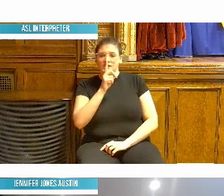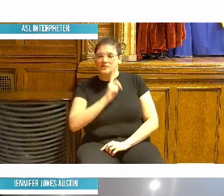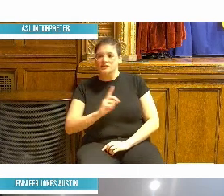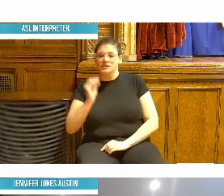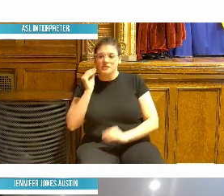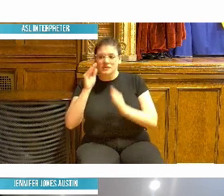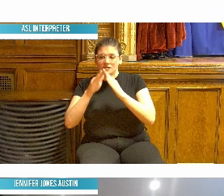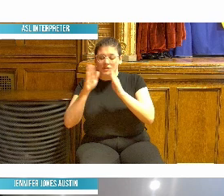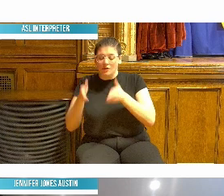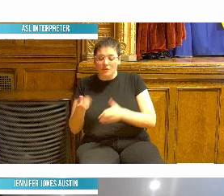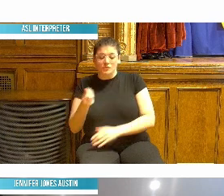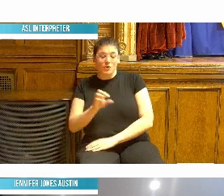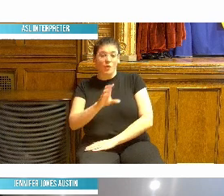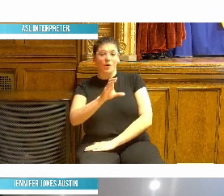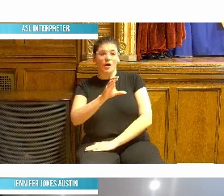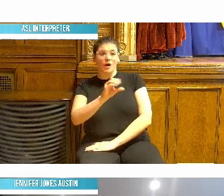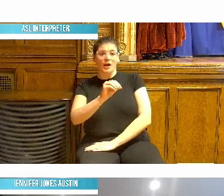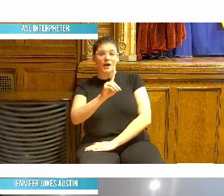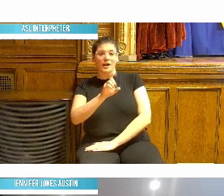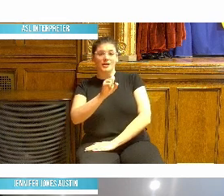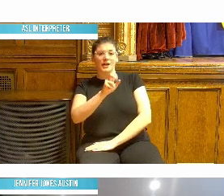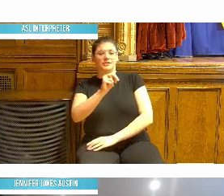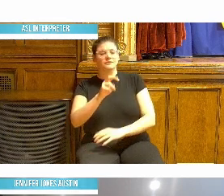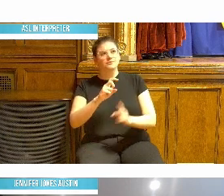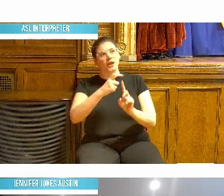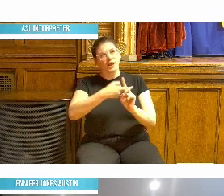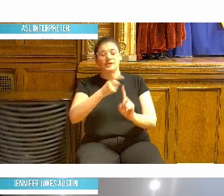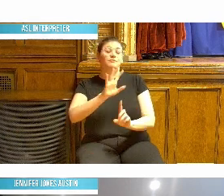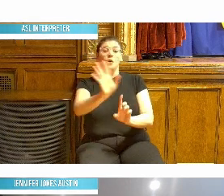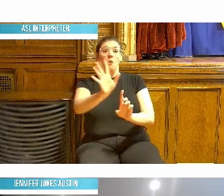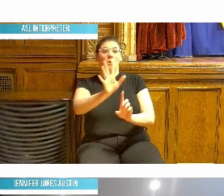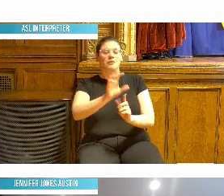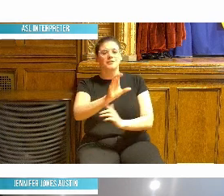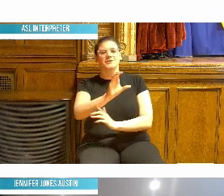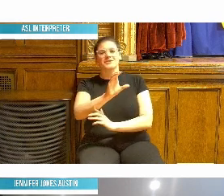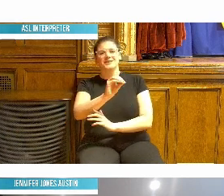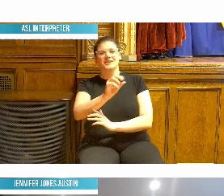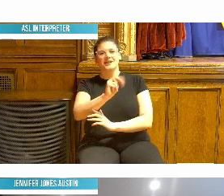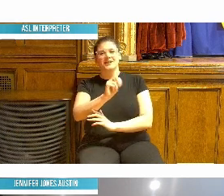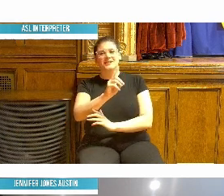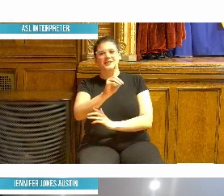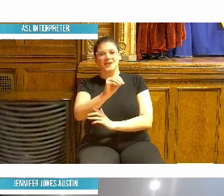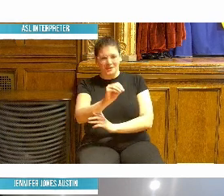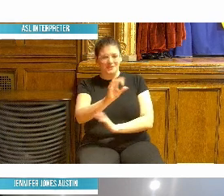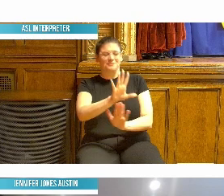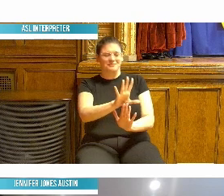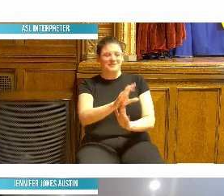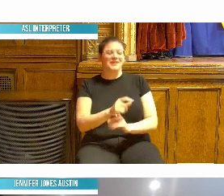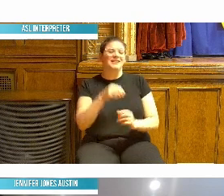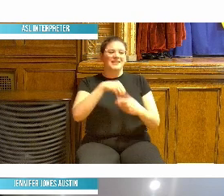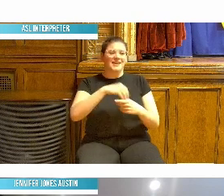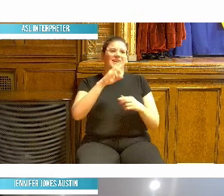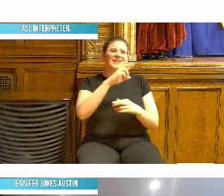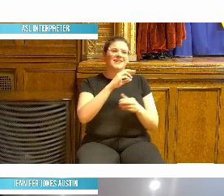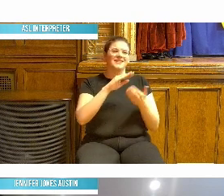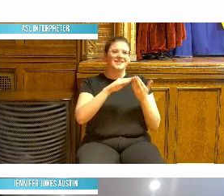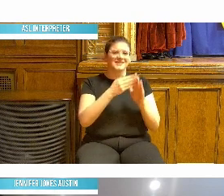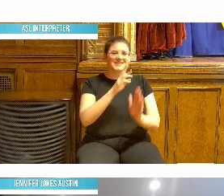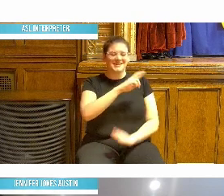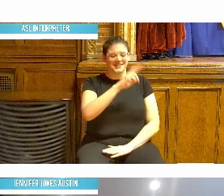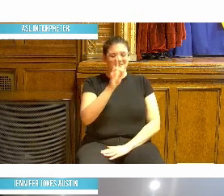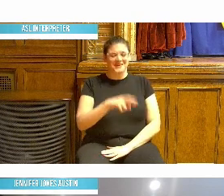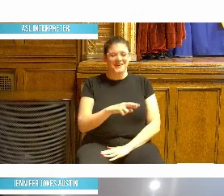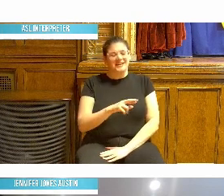condom, not a condom, but a condo in the city of Rochester are things that